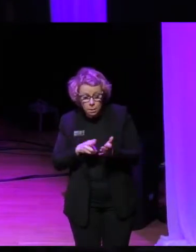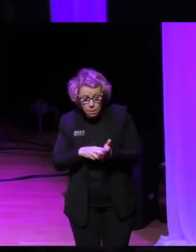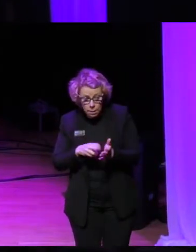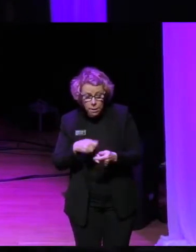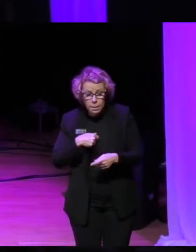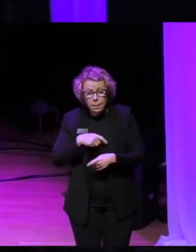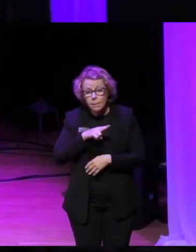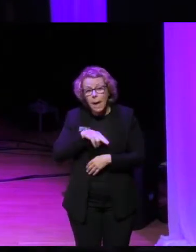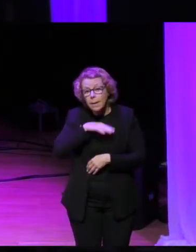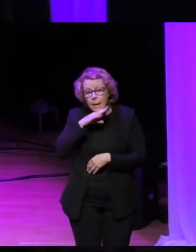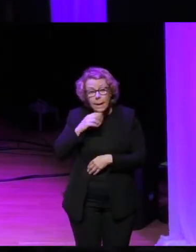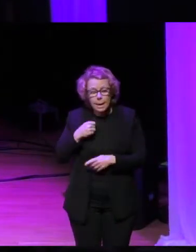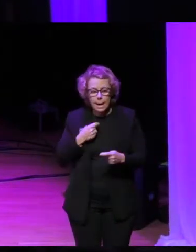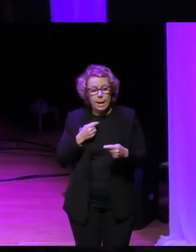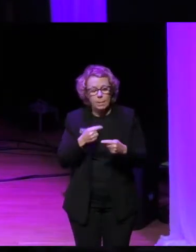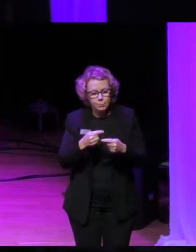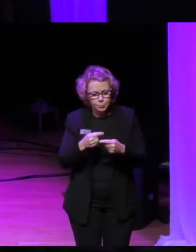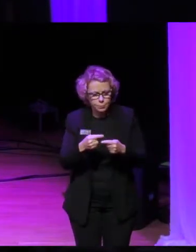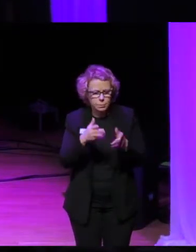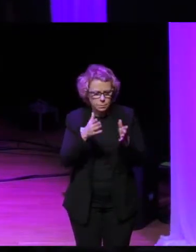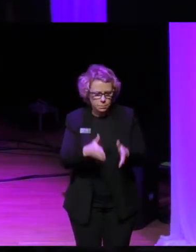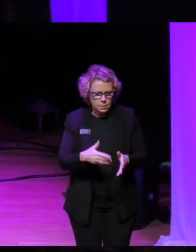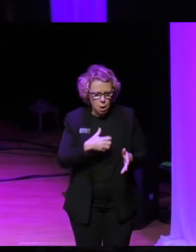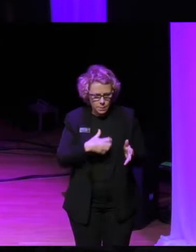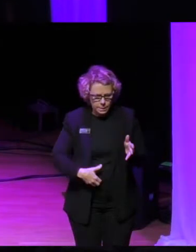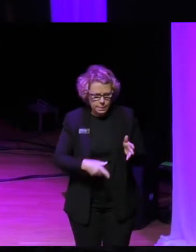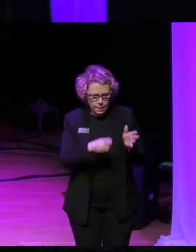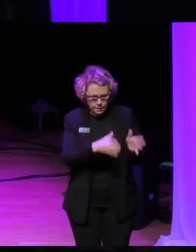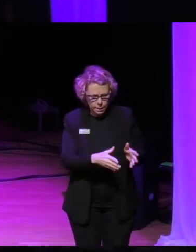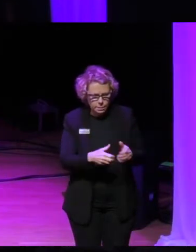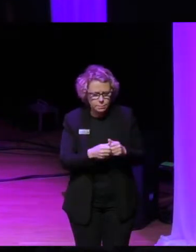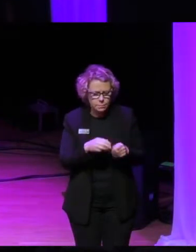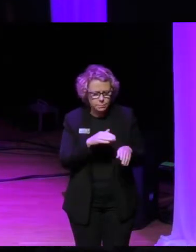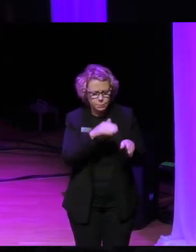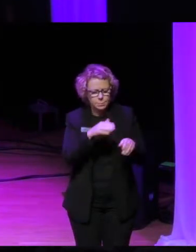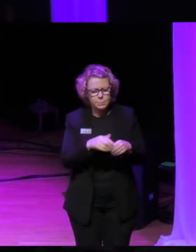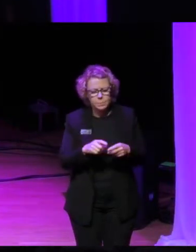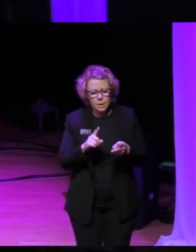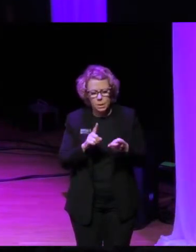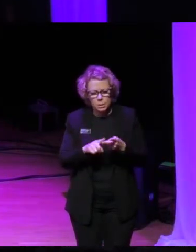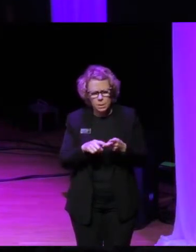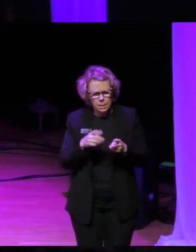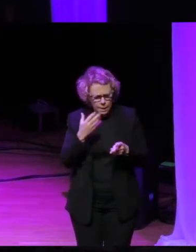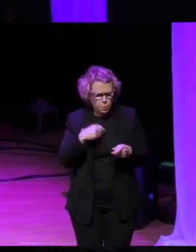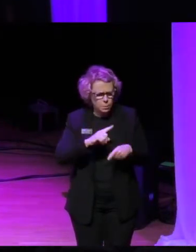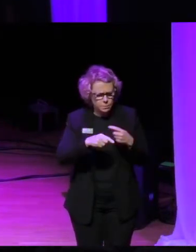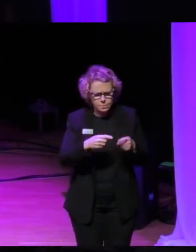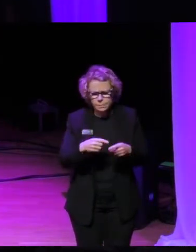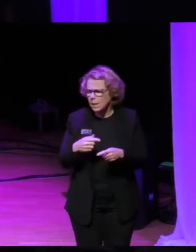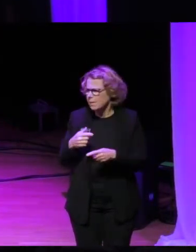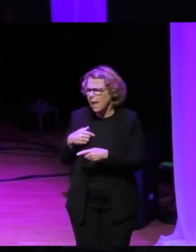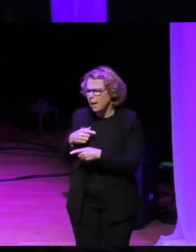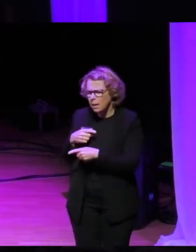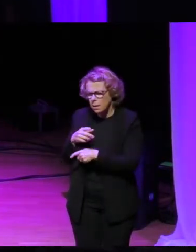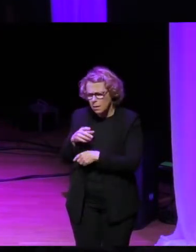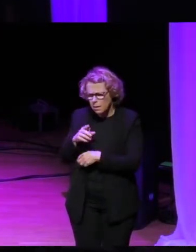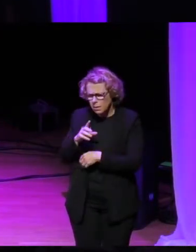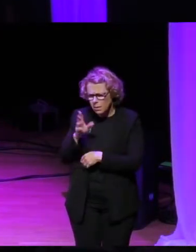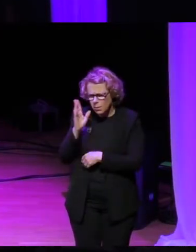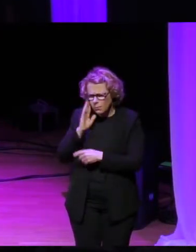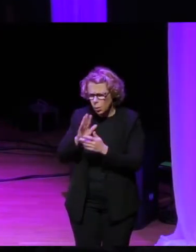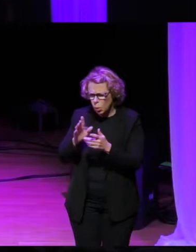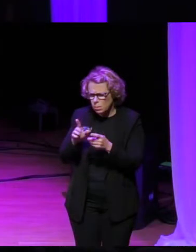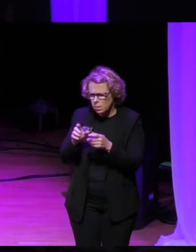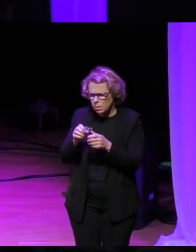close. And I would like to just hear a little bit more about that procedure. Sorry, the second... sorry, I didn't catch the first part before the